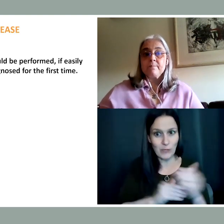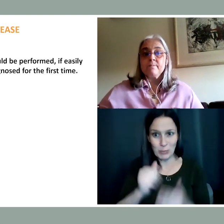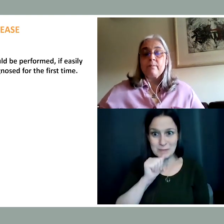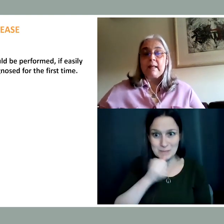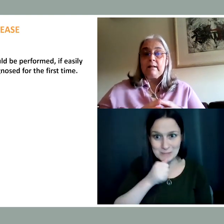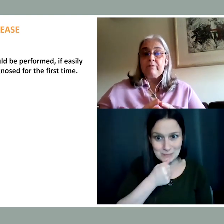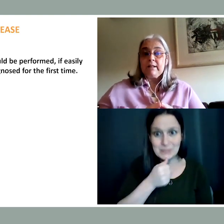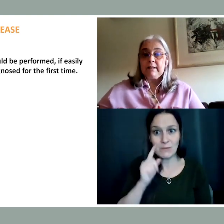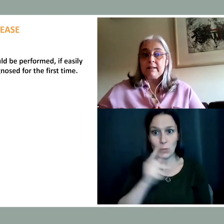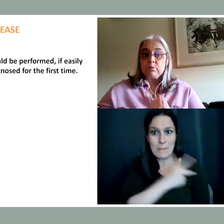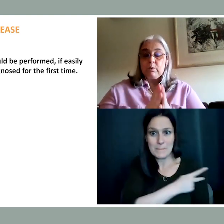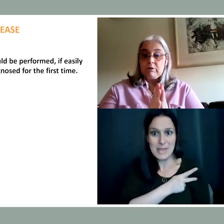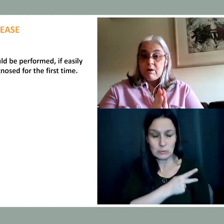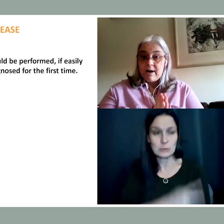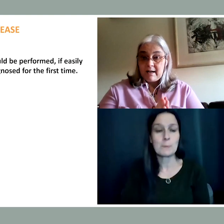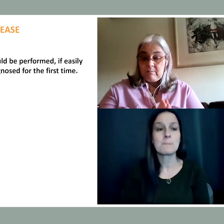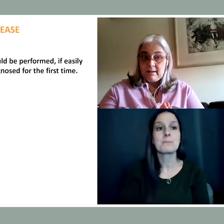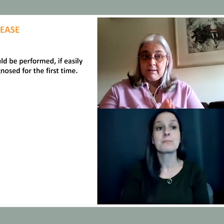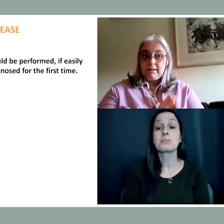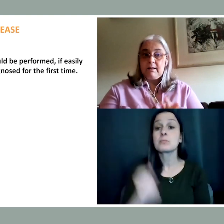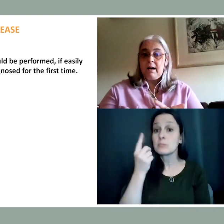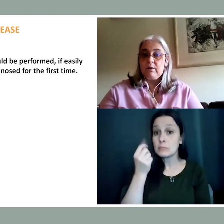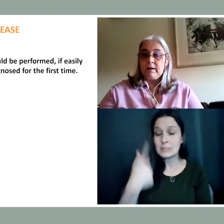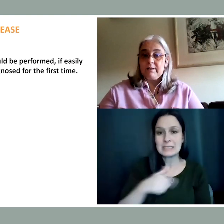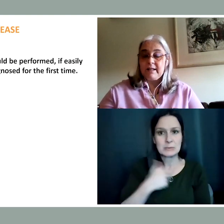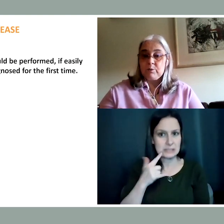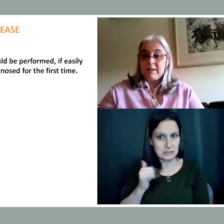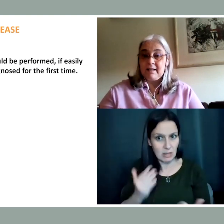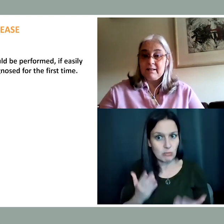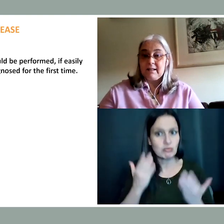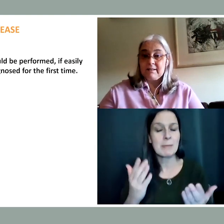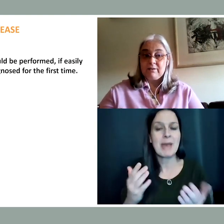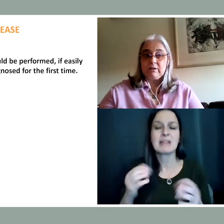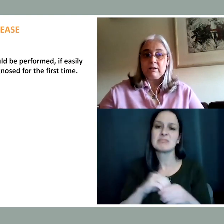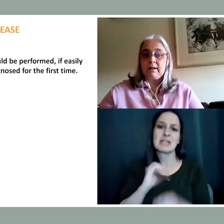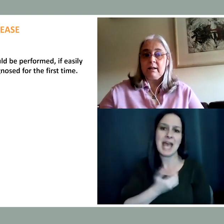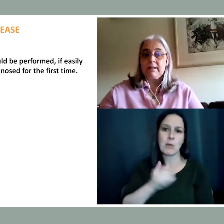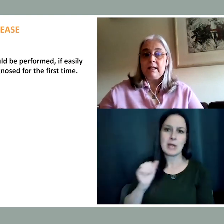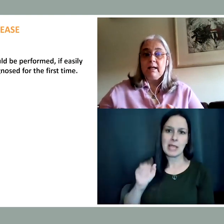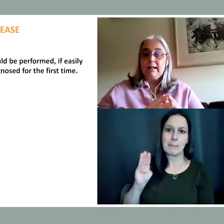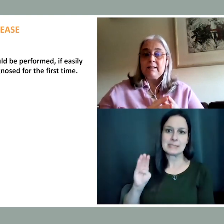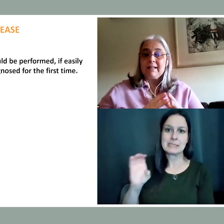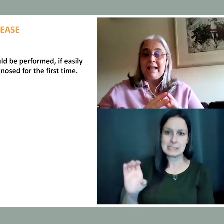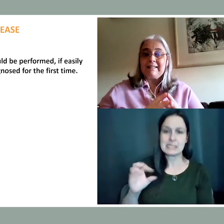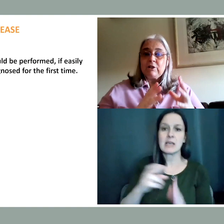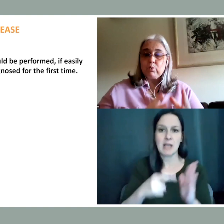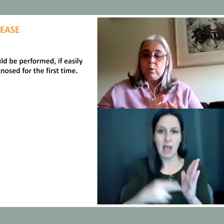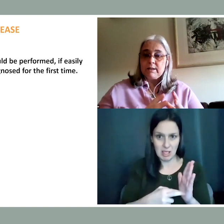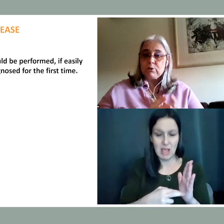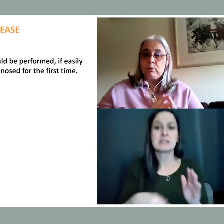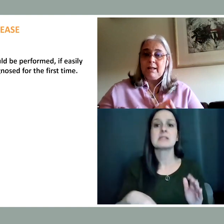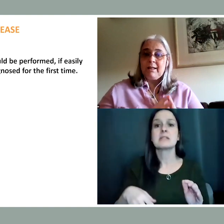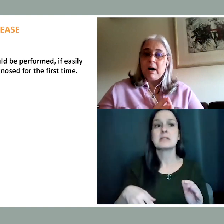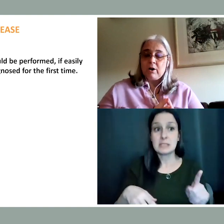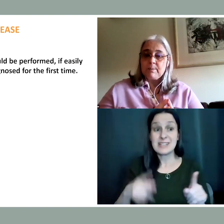patient. Nevertheless, what we recommend in our advanced breast cancer consensus guidelines is that at least